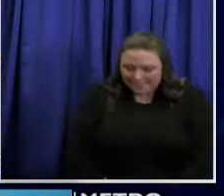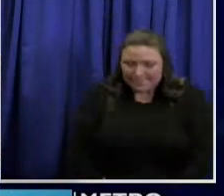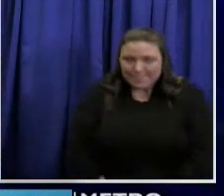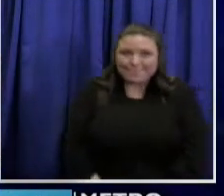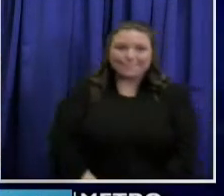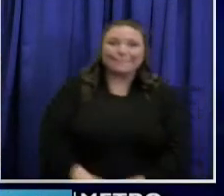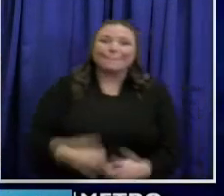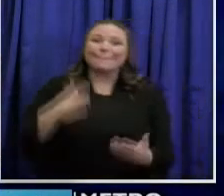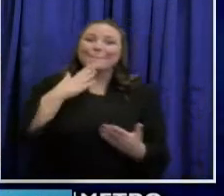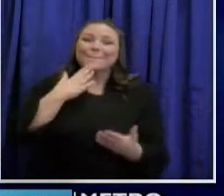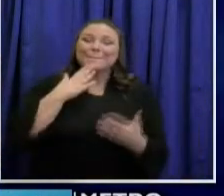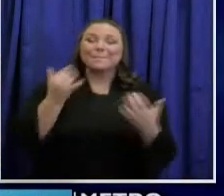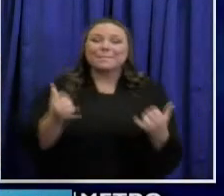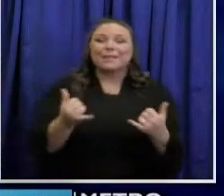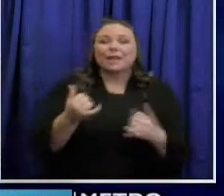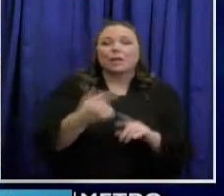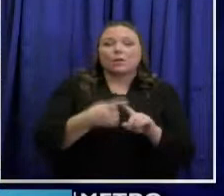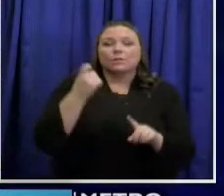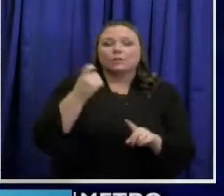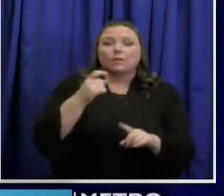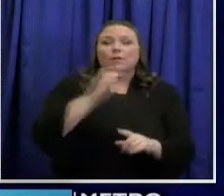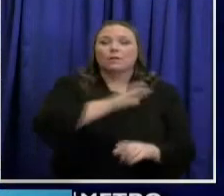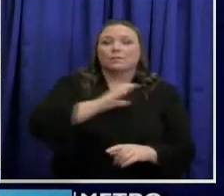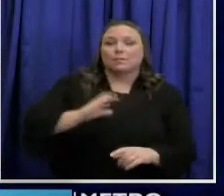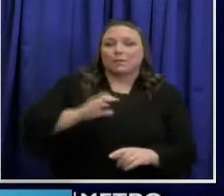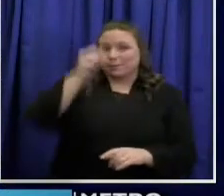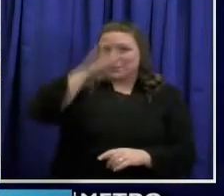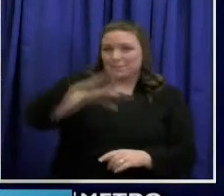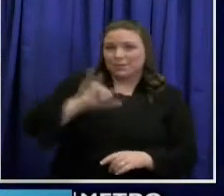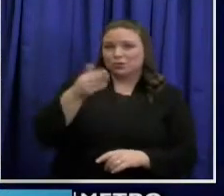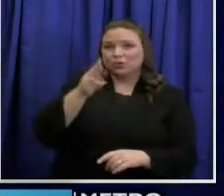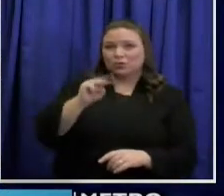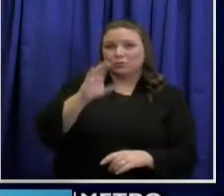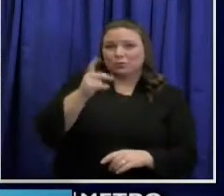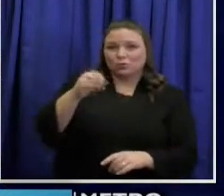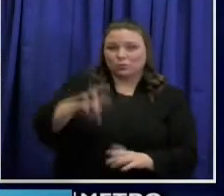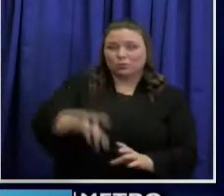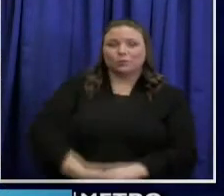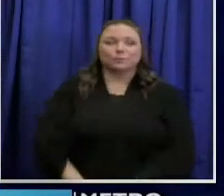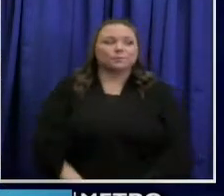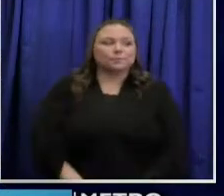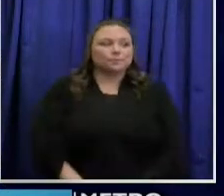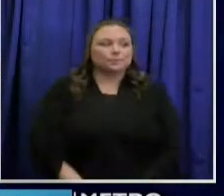Thank you, Mr. Jenkins. Now we'll hear from Congressman Jim Cooper.